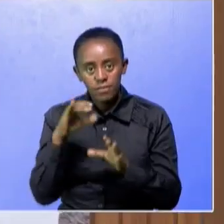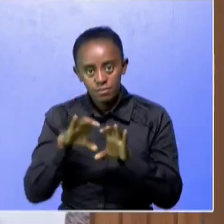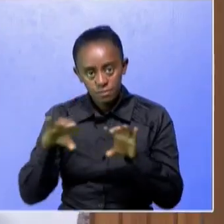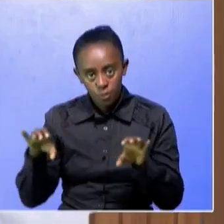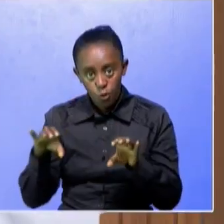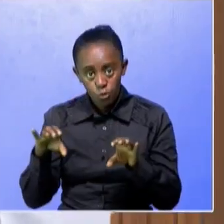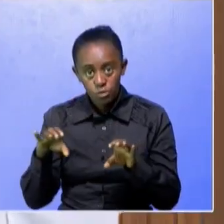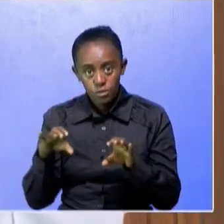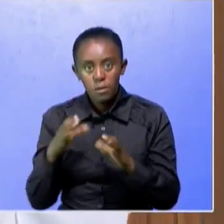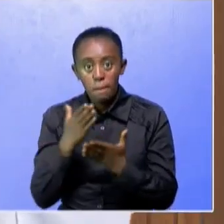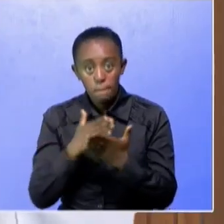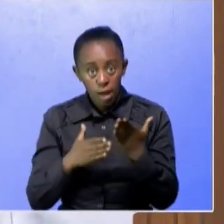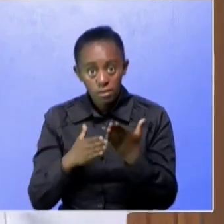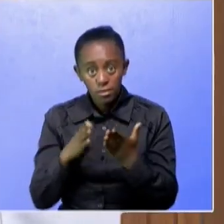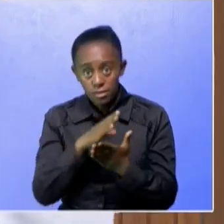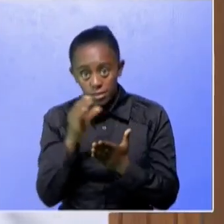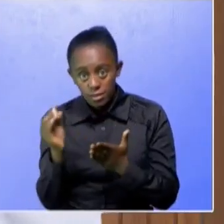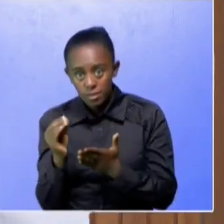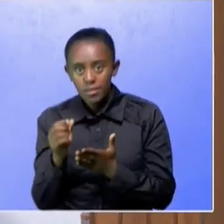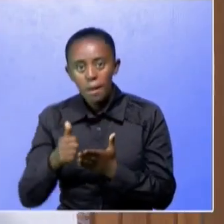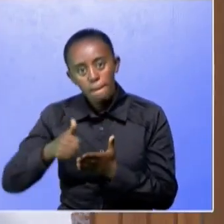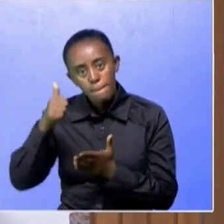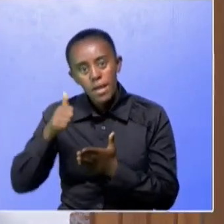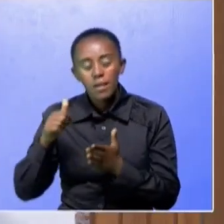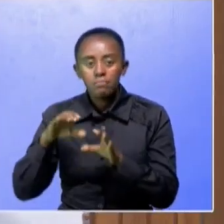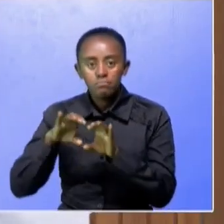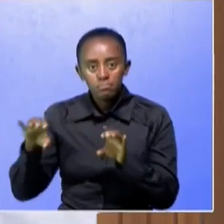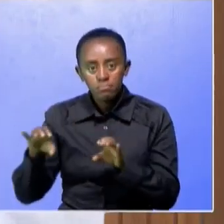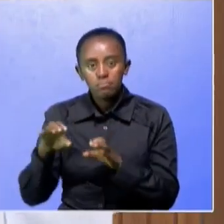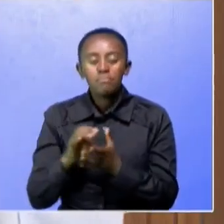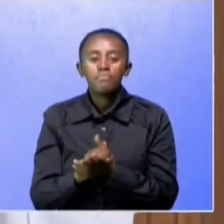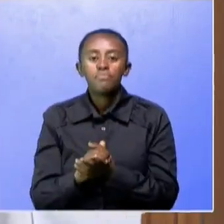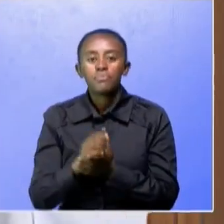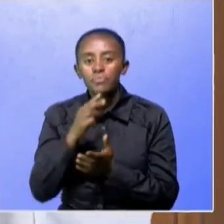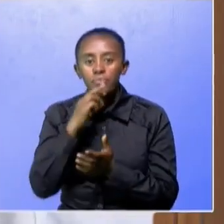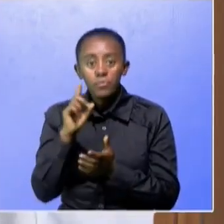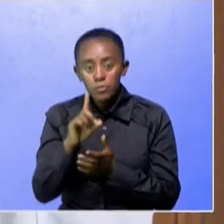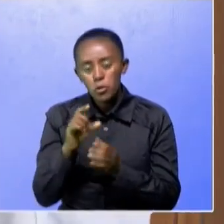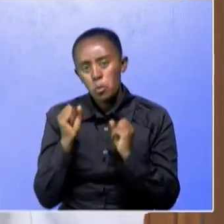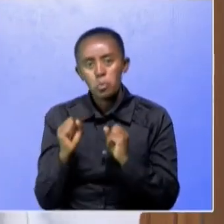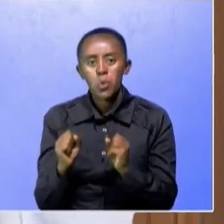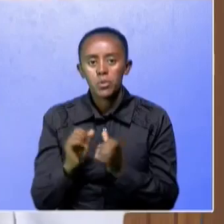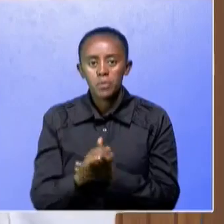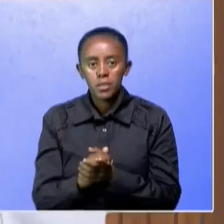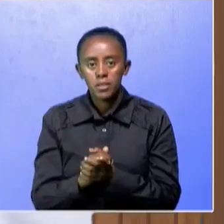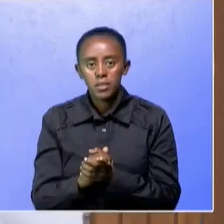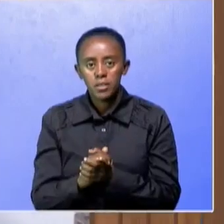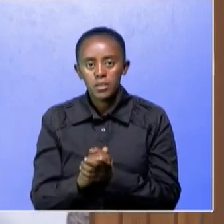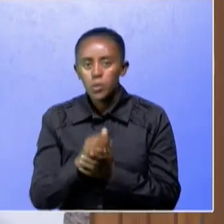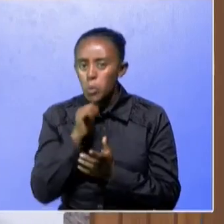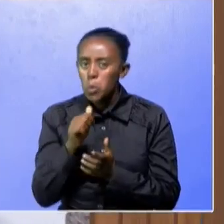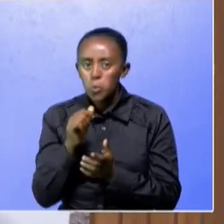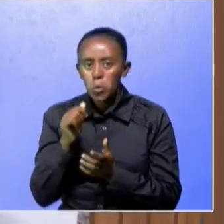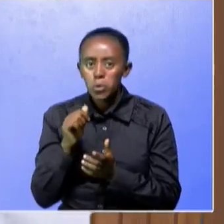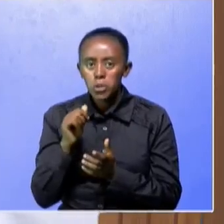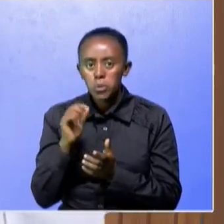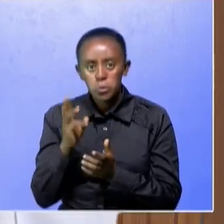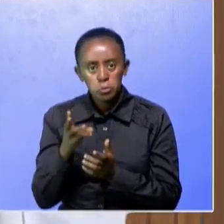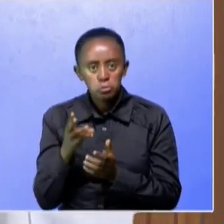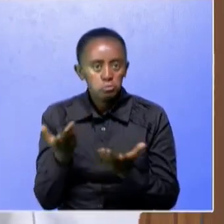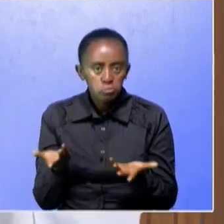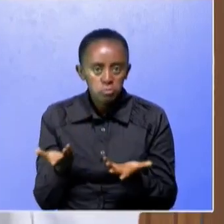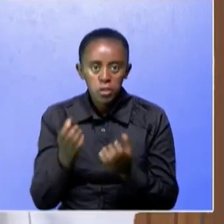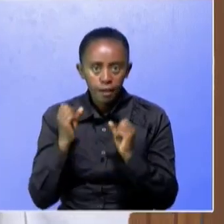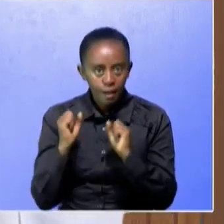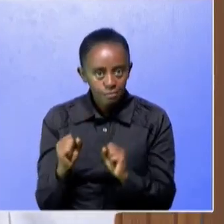if clause part, and then in the main clause part, will plus that is V1 that is possible. Not only will, the students can also